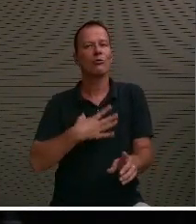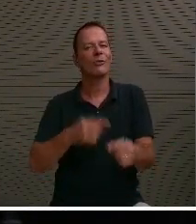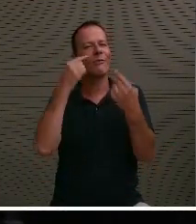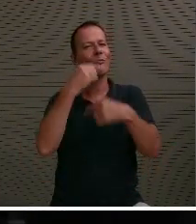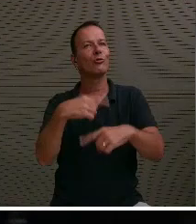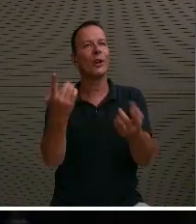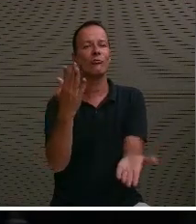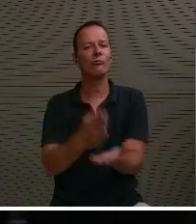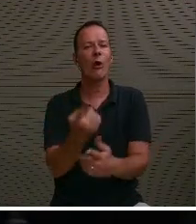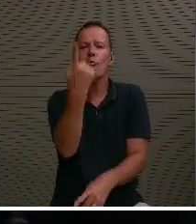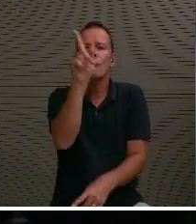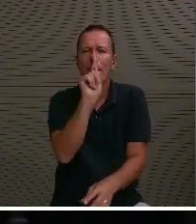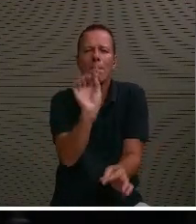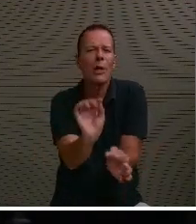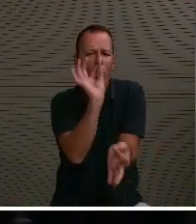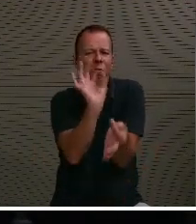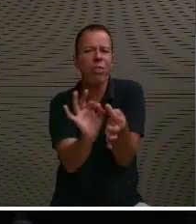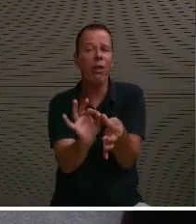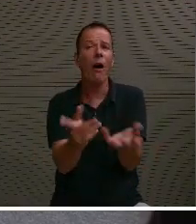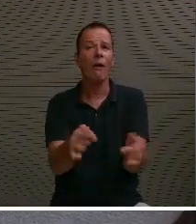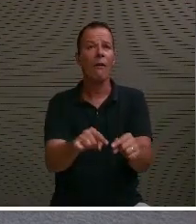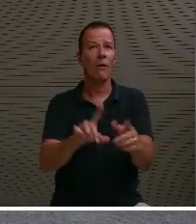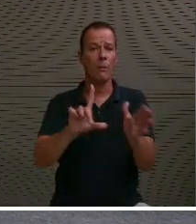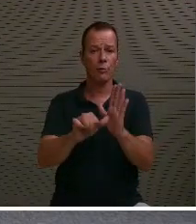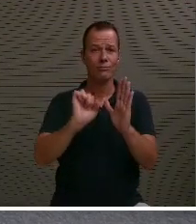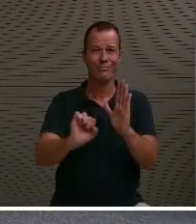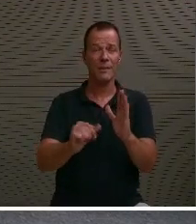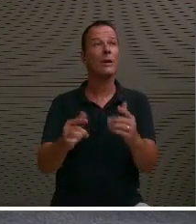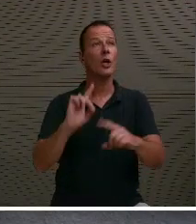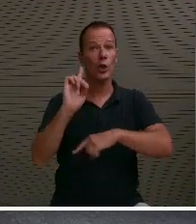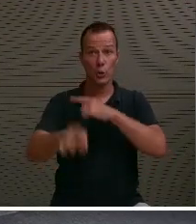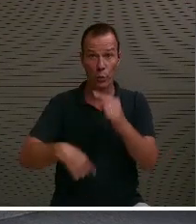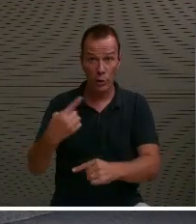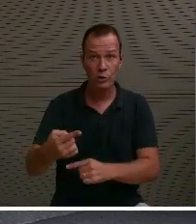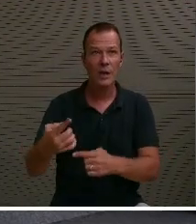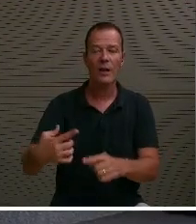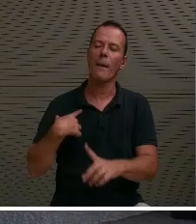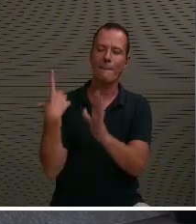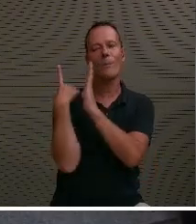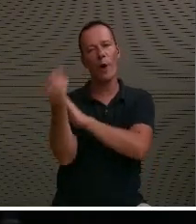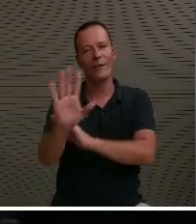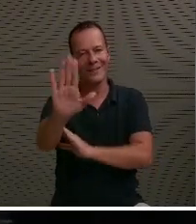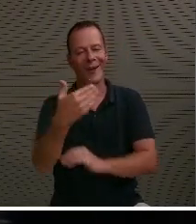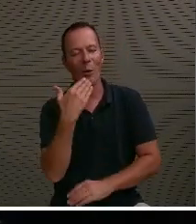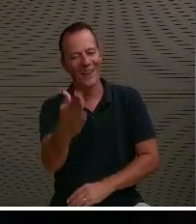1 minute from the project, and then I say something more.